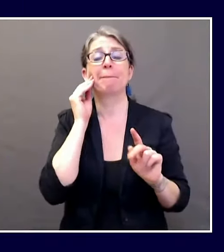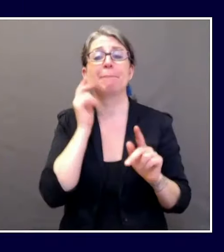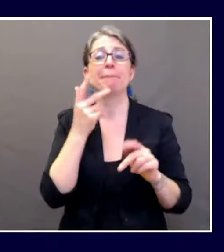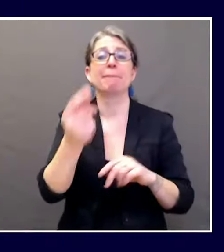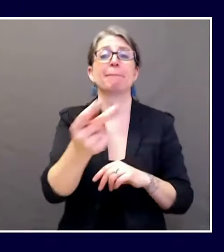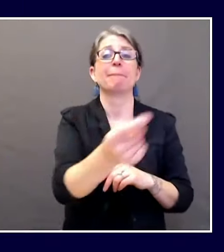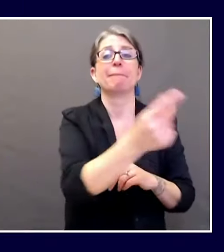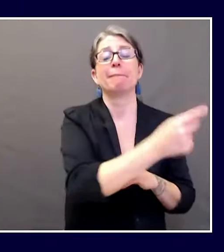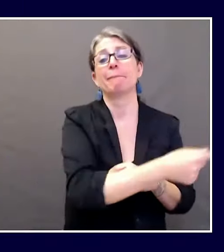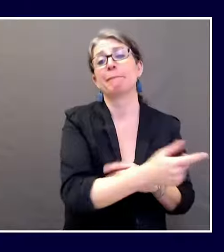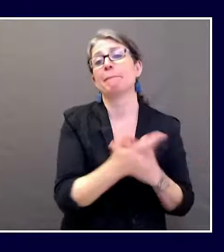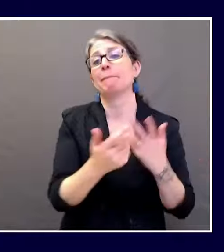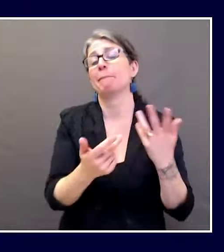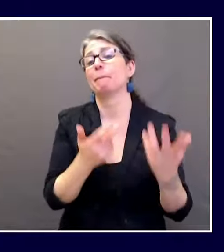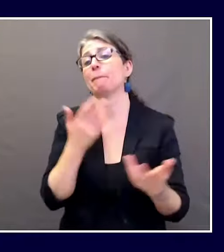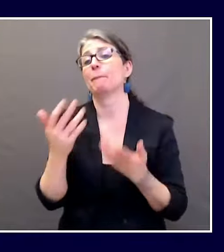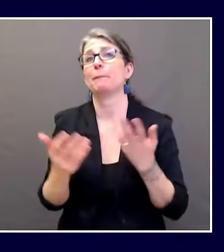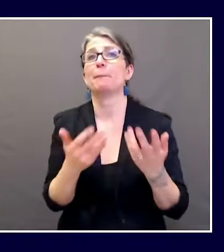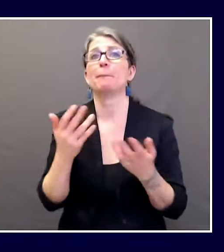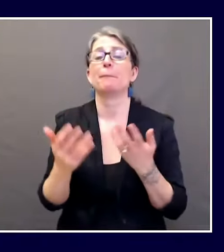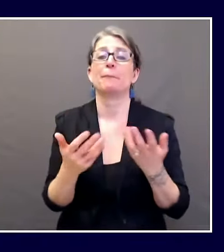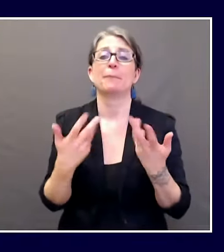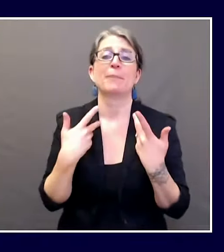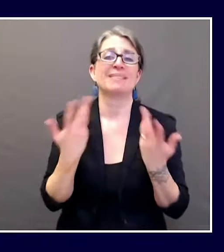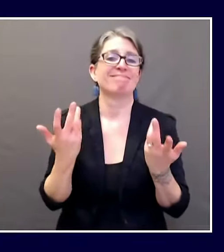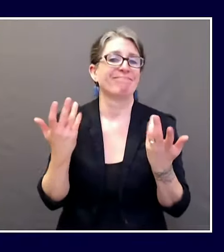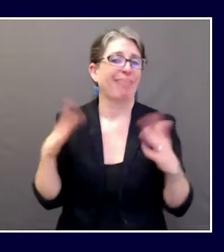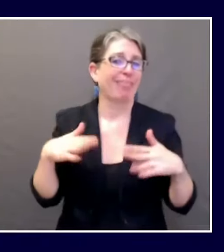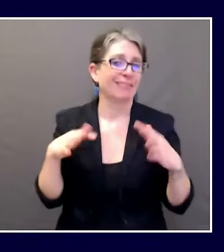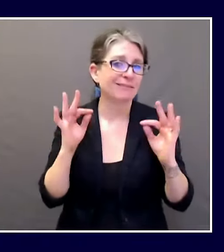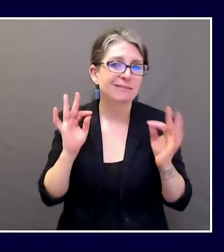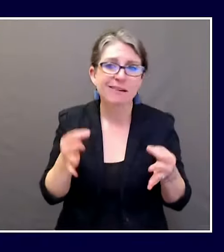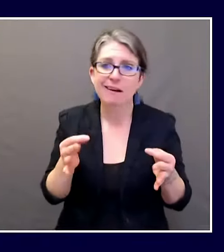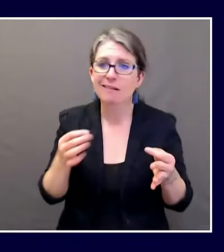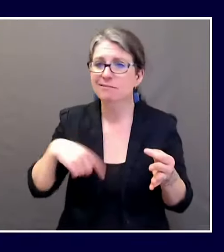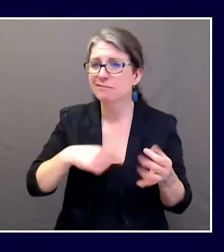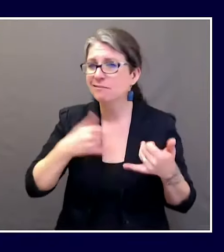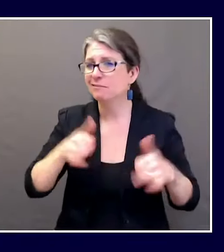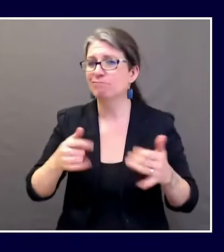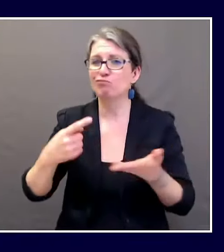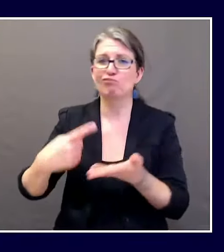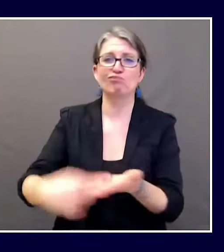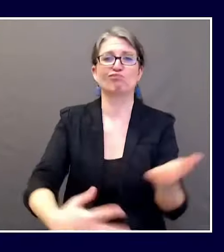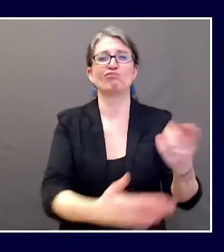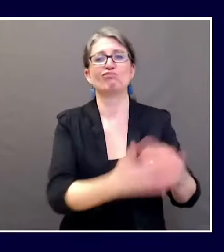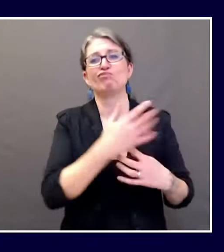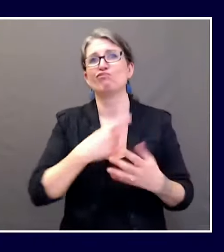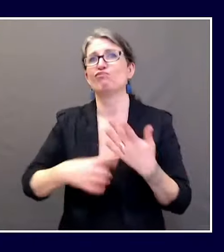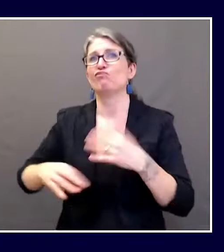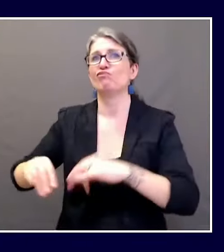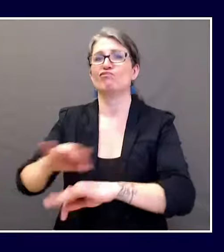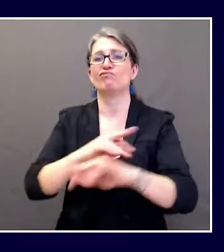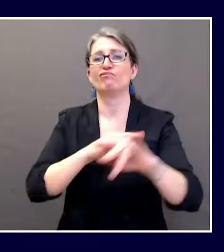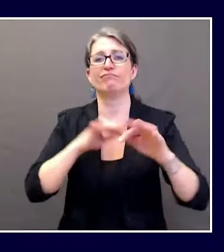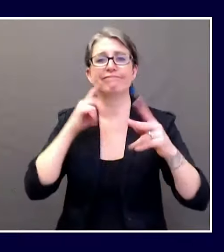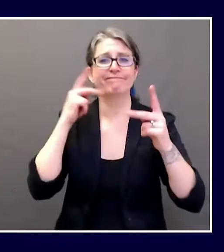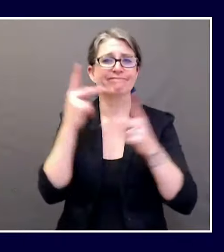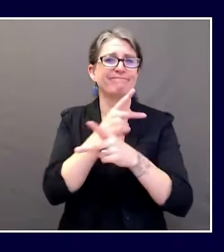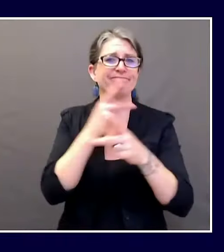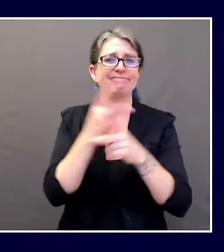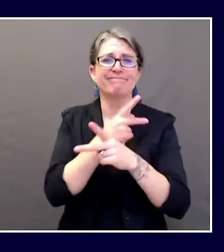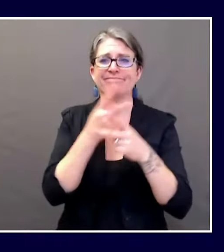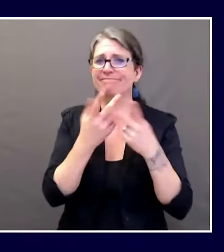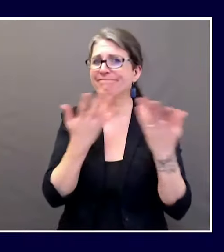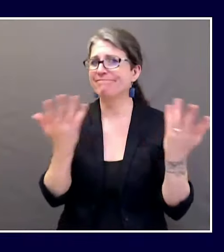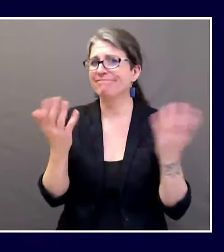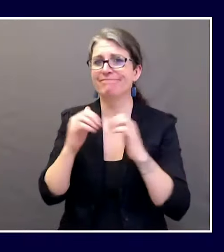allocation to them for this upcoming week. The Pfizer vaccine that we received, that increase, that one-time increase, is largely being